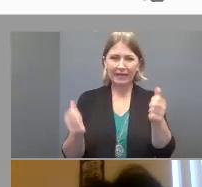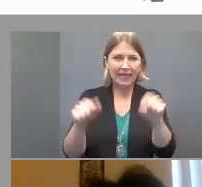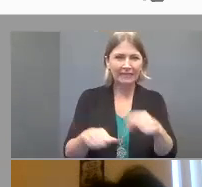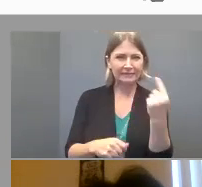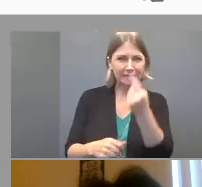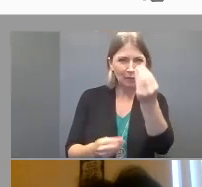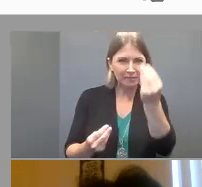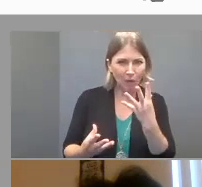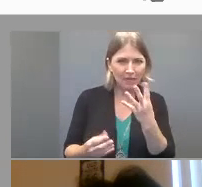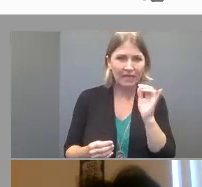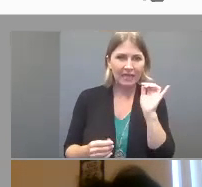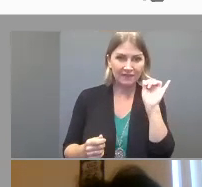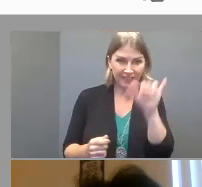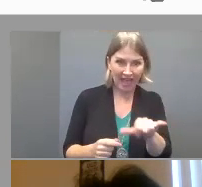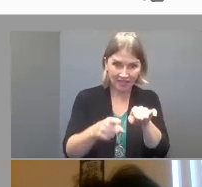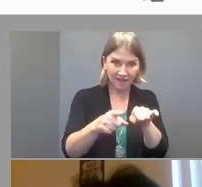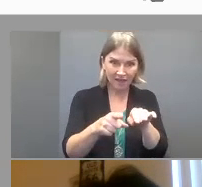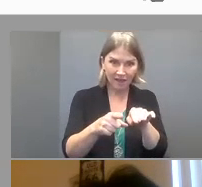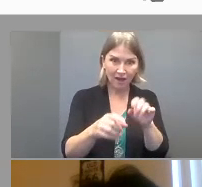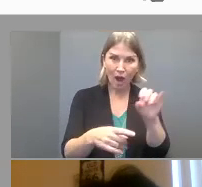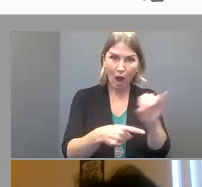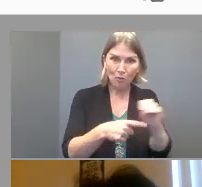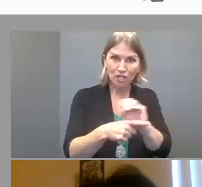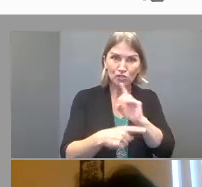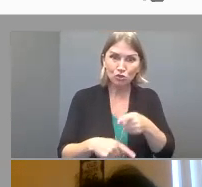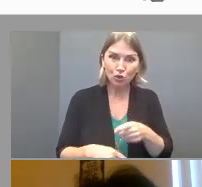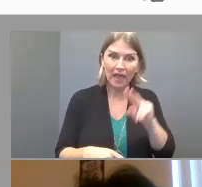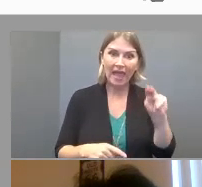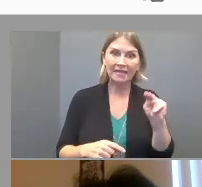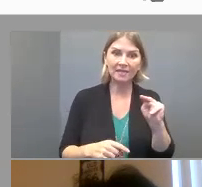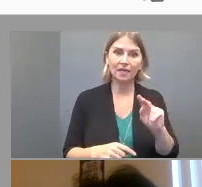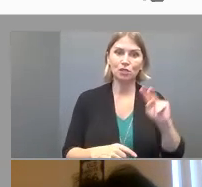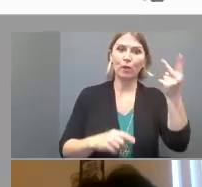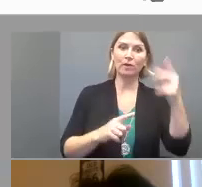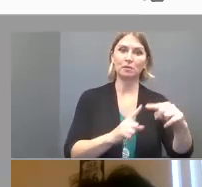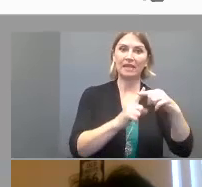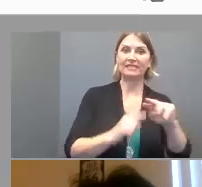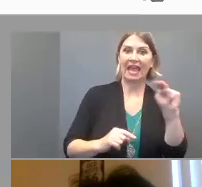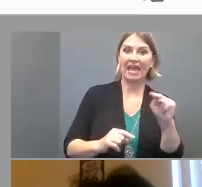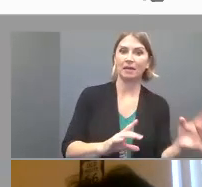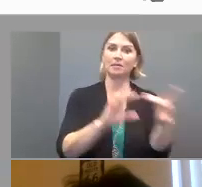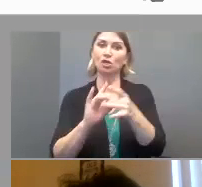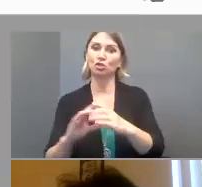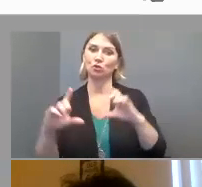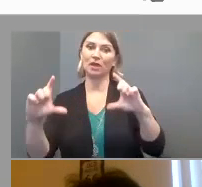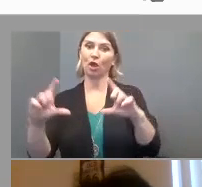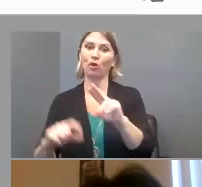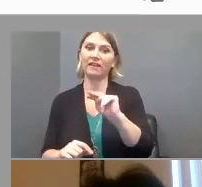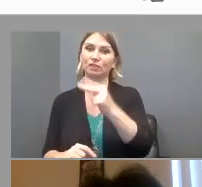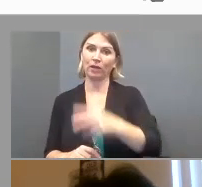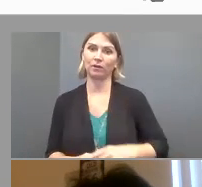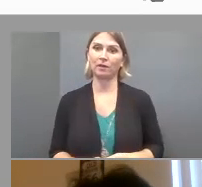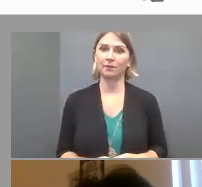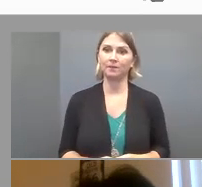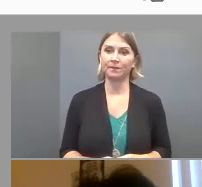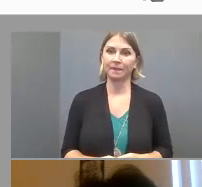this particular condition is true? N squared plus n belongs to the group of functions big O of n squared. Is